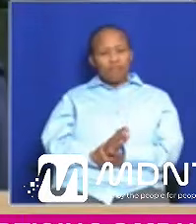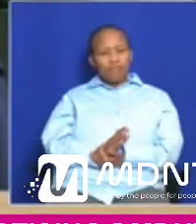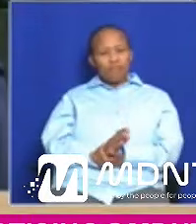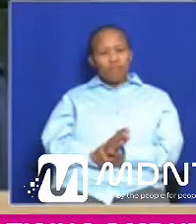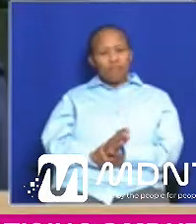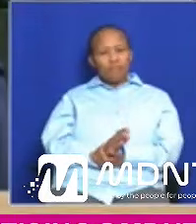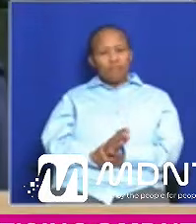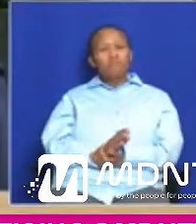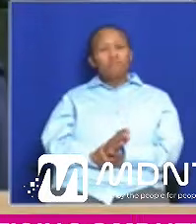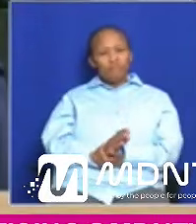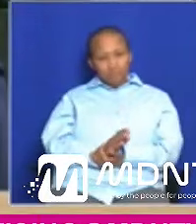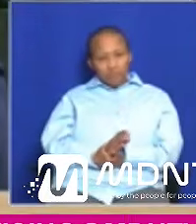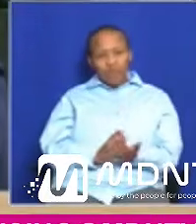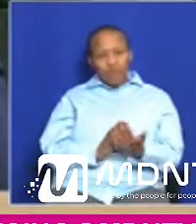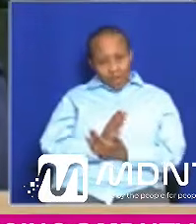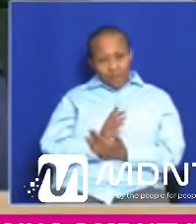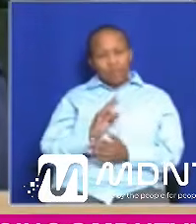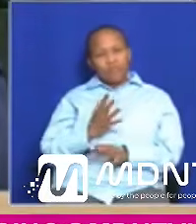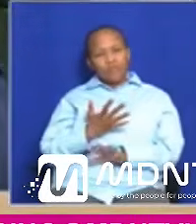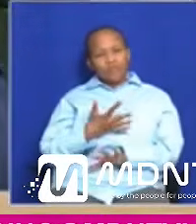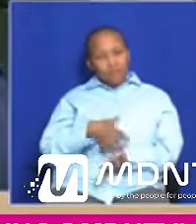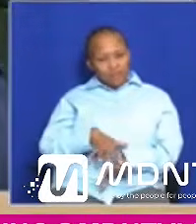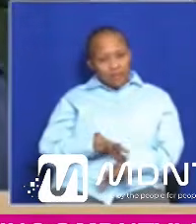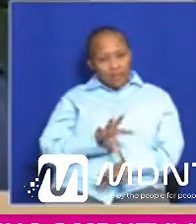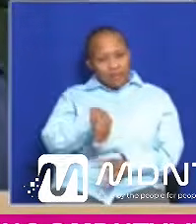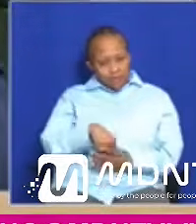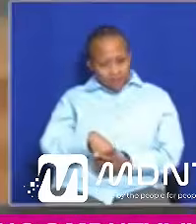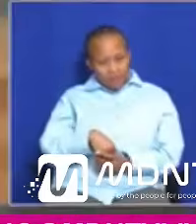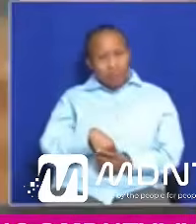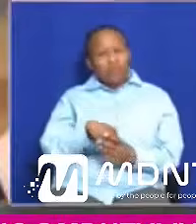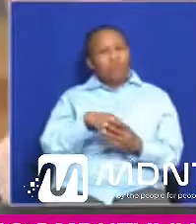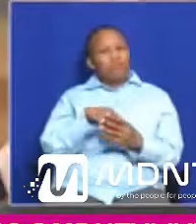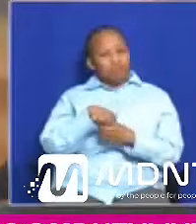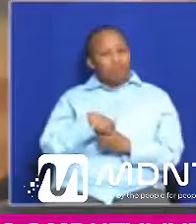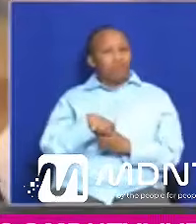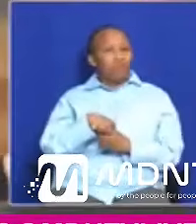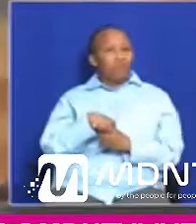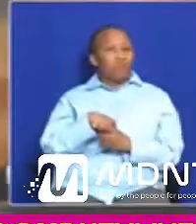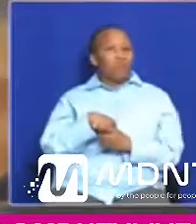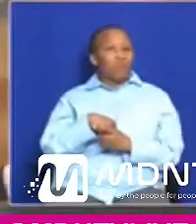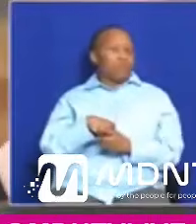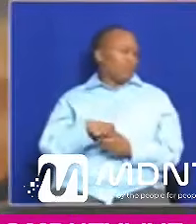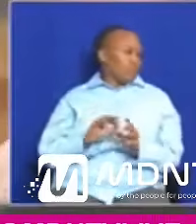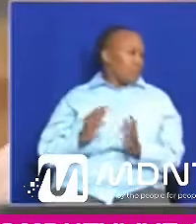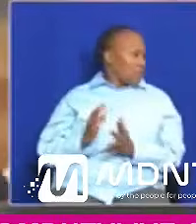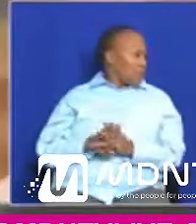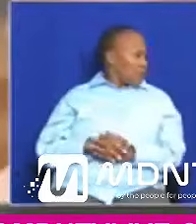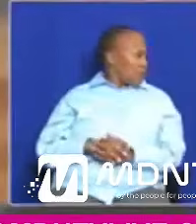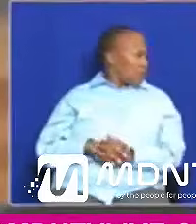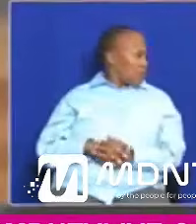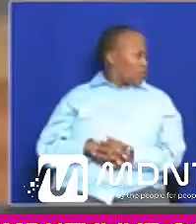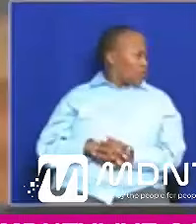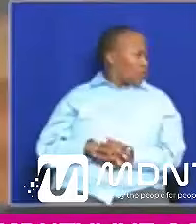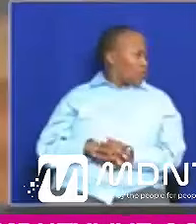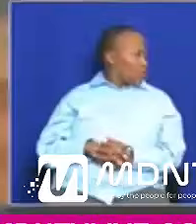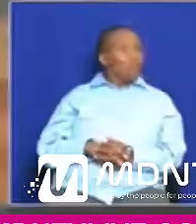implicated. I just do not see how. Sorry, Jefferson, I missed your last sentence. I'm